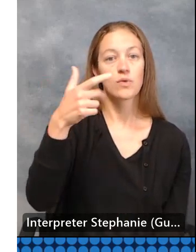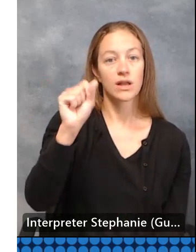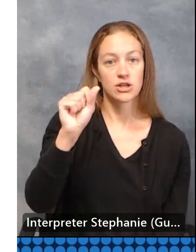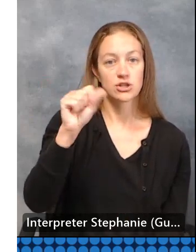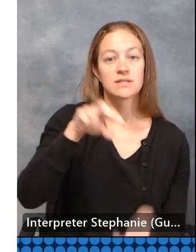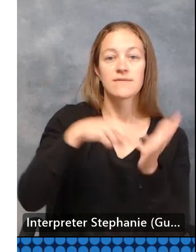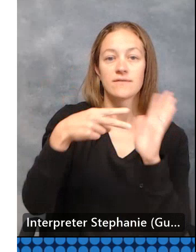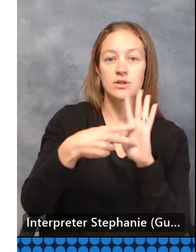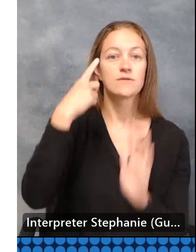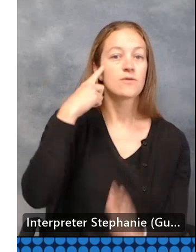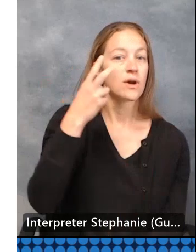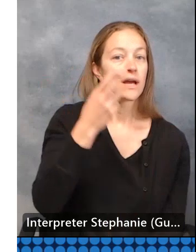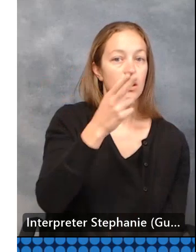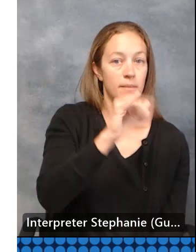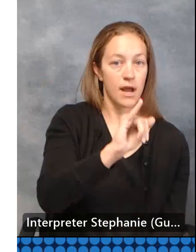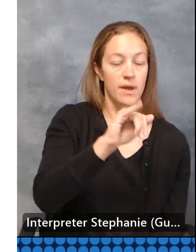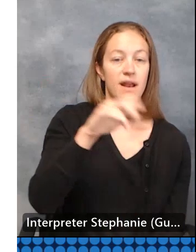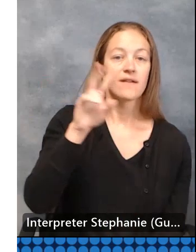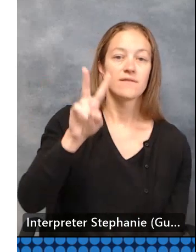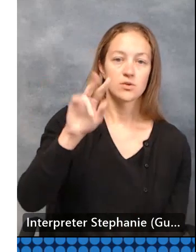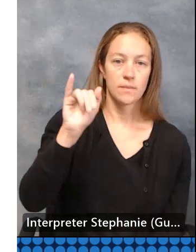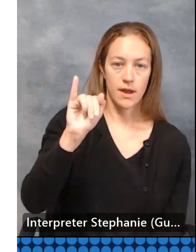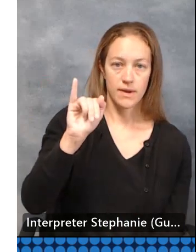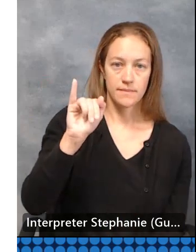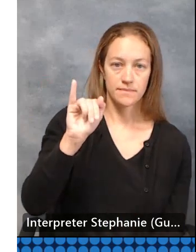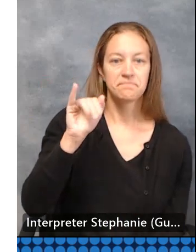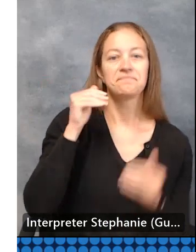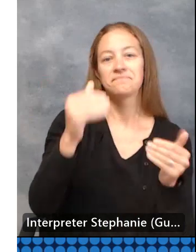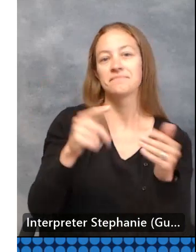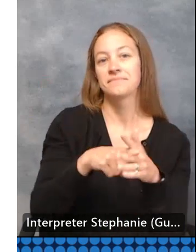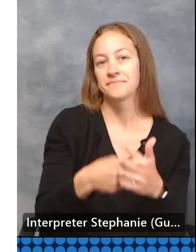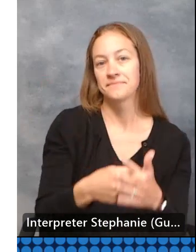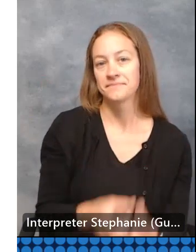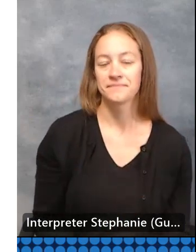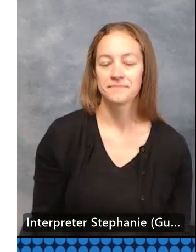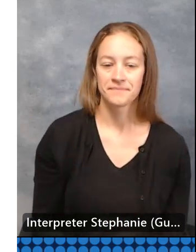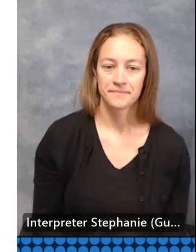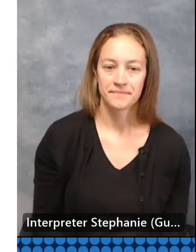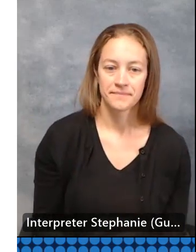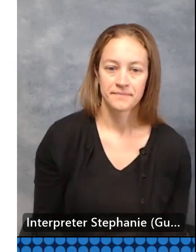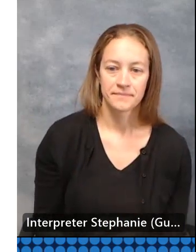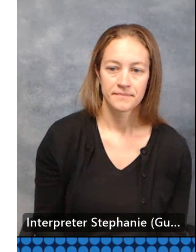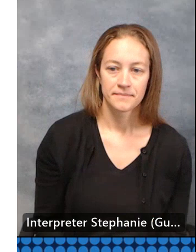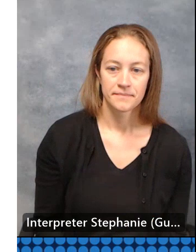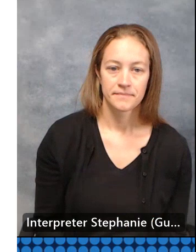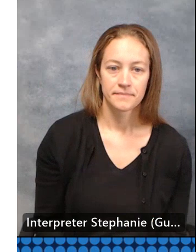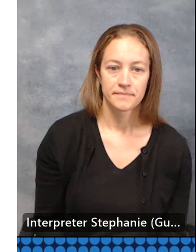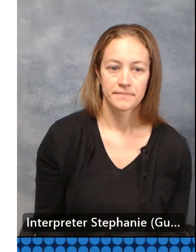hearing impairment and visual impairment. So let's get started.